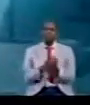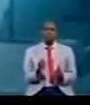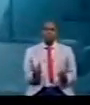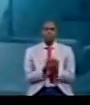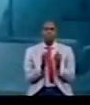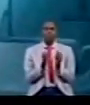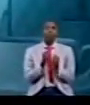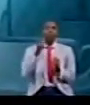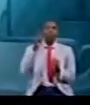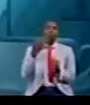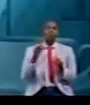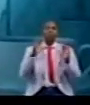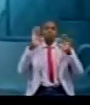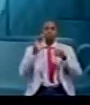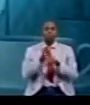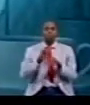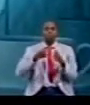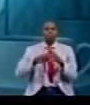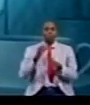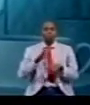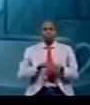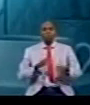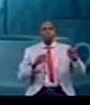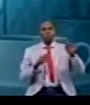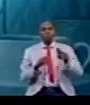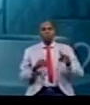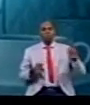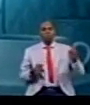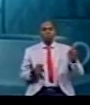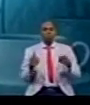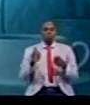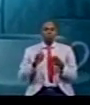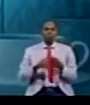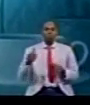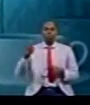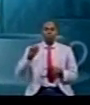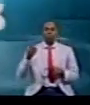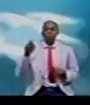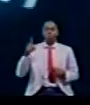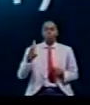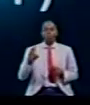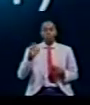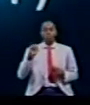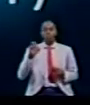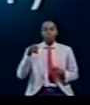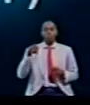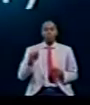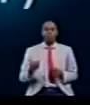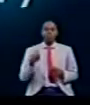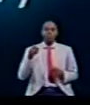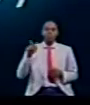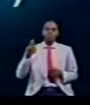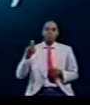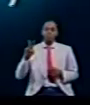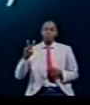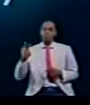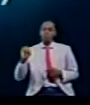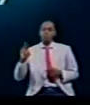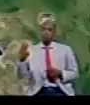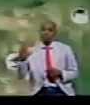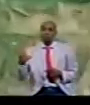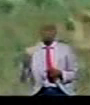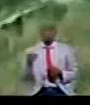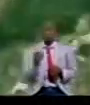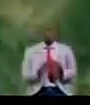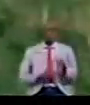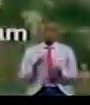everything will be still tonight in Jesus' name. Amen. Father, we are praying, oh God, that tonight you will